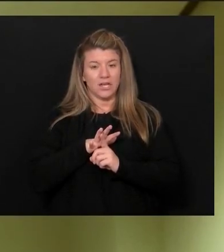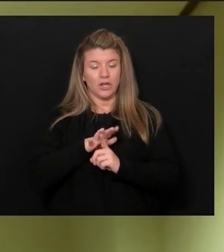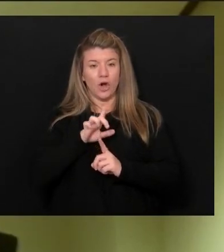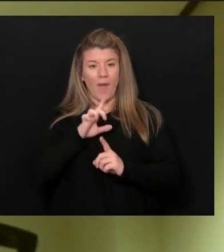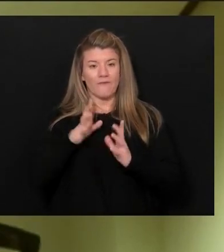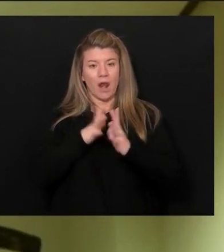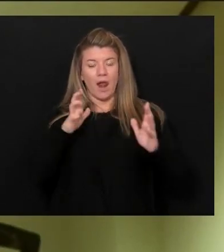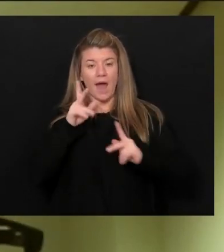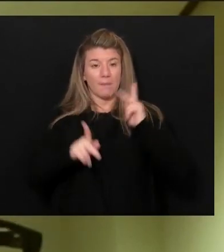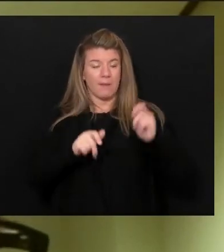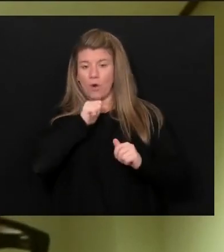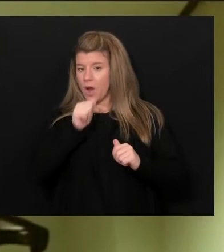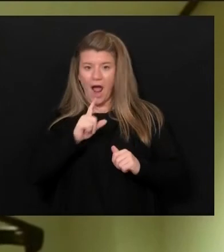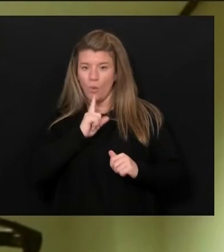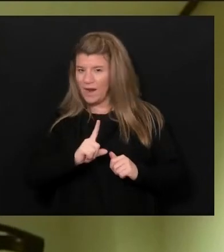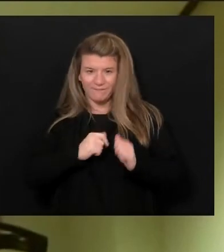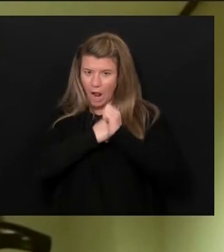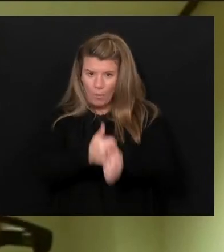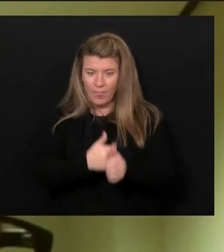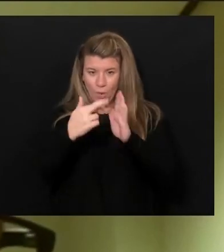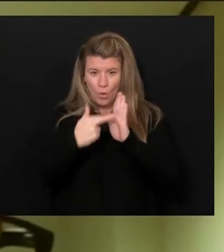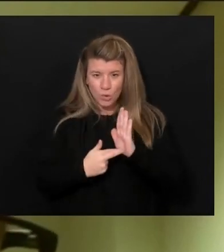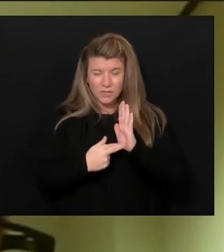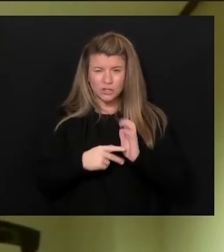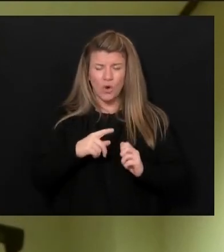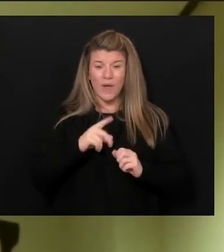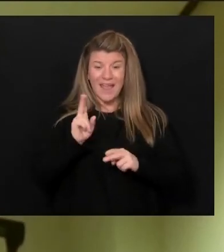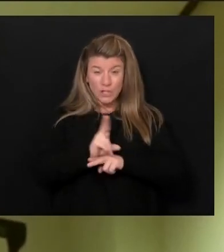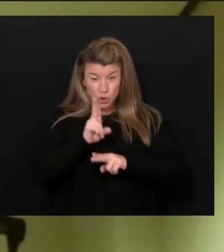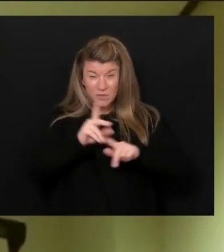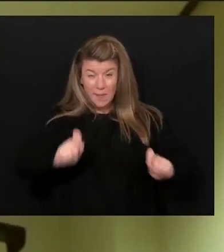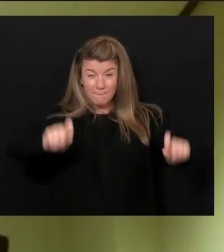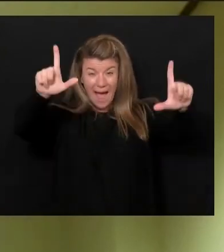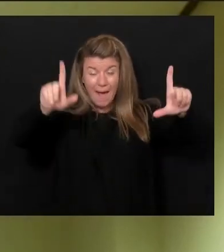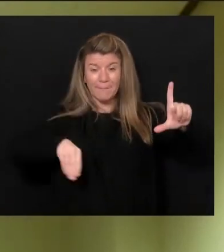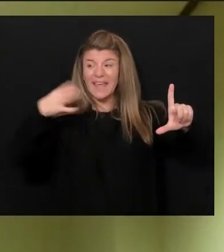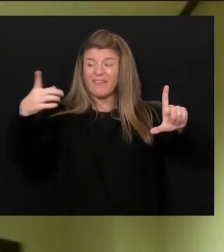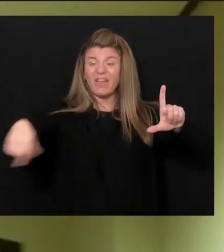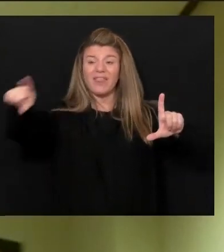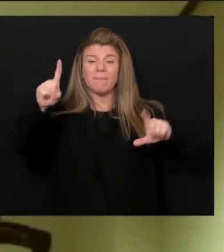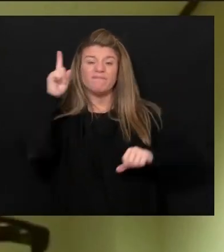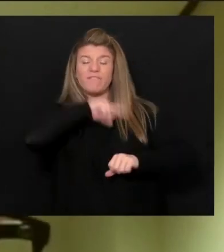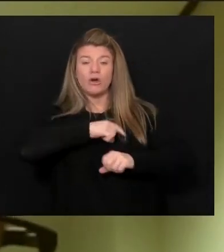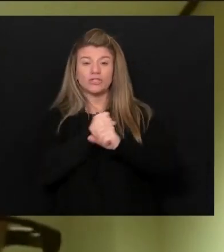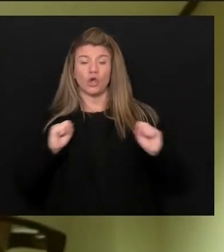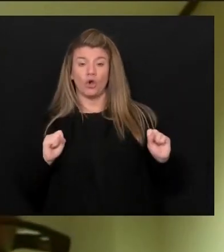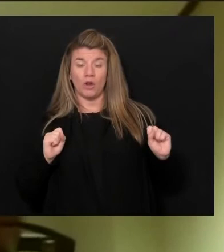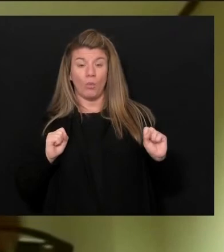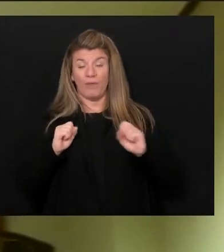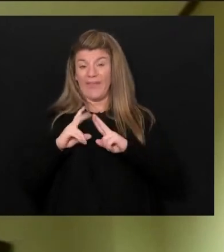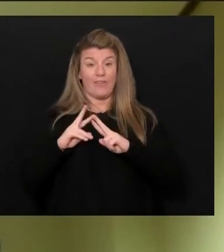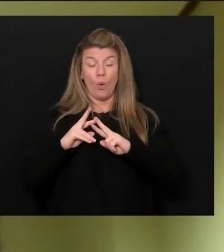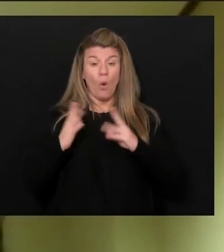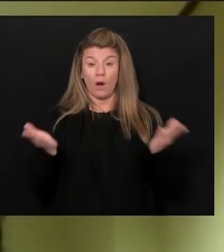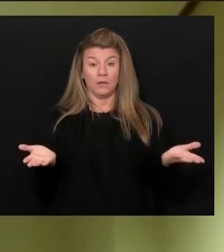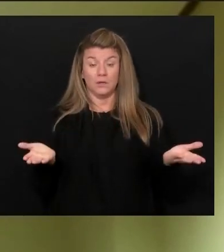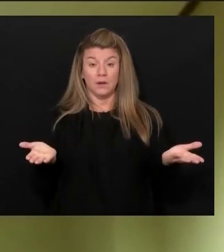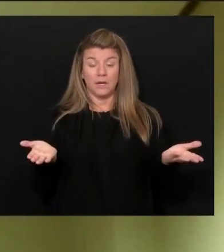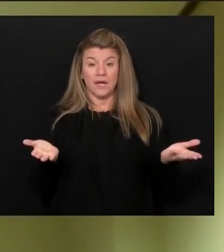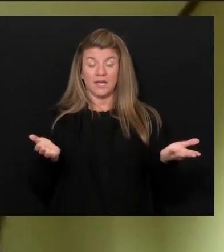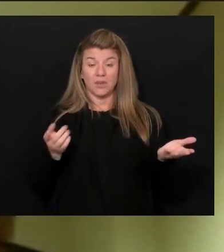seriously, are we creating a false sense of security using the map that with the either or that makes a number of counties look